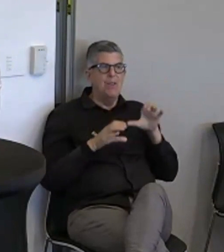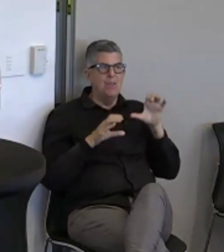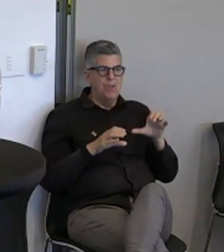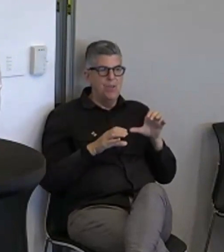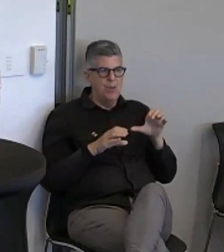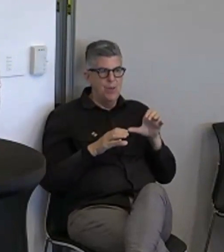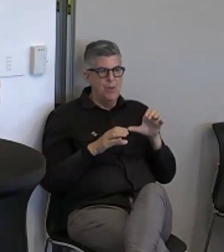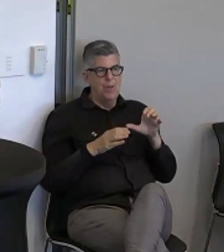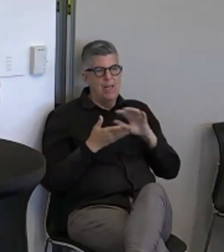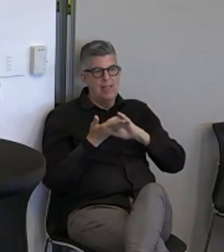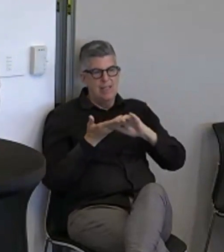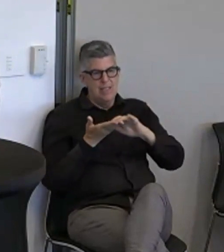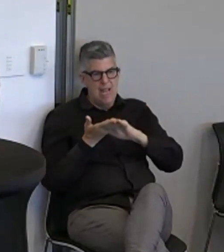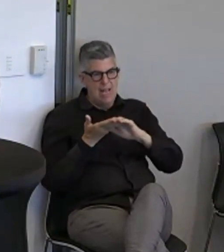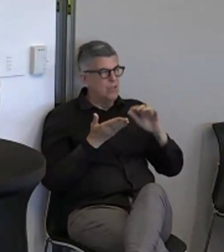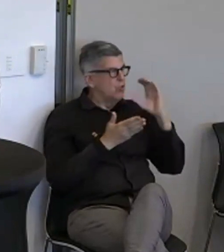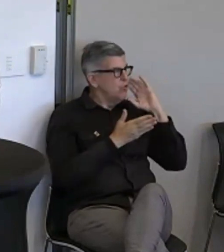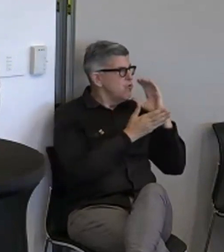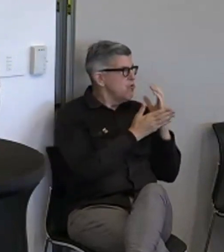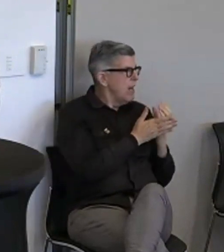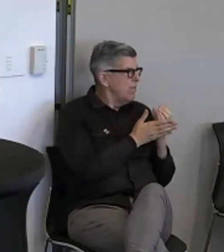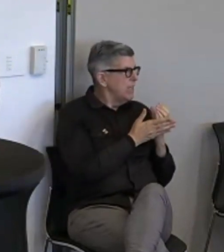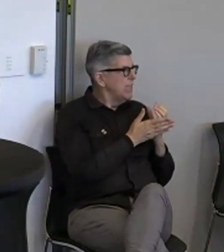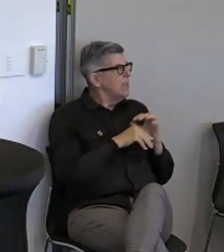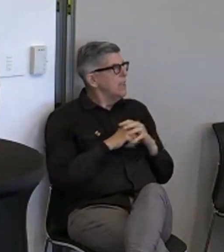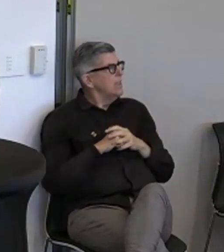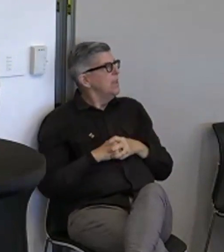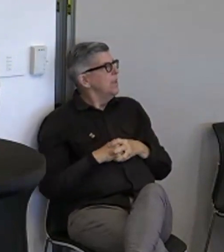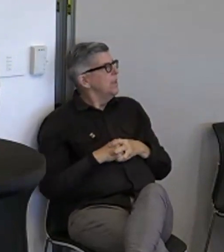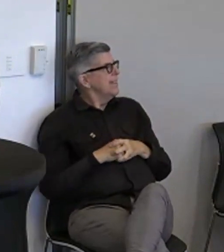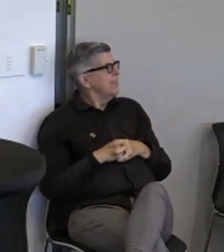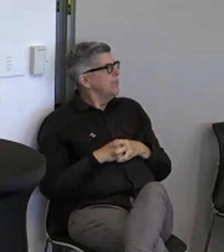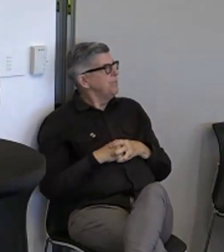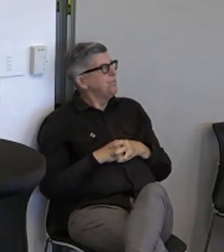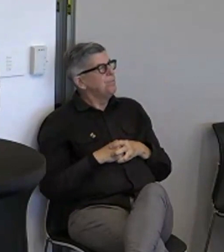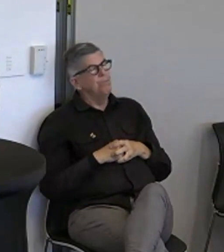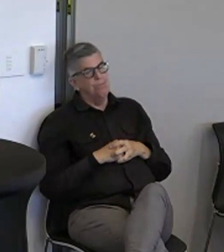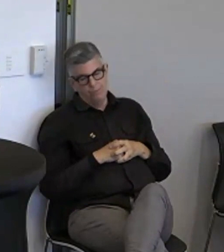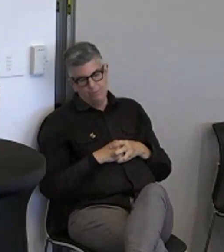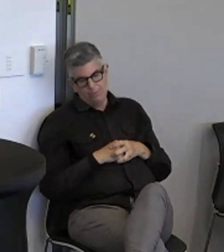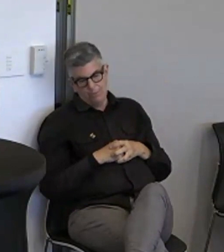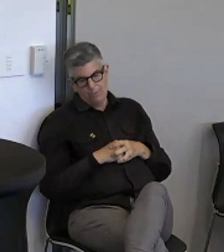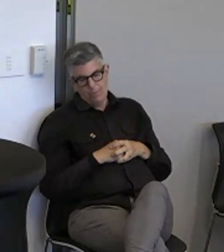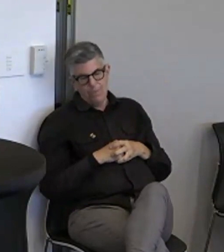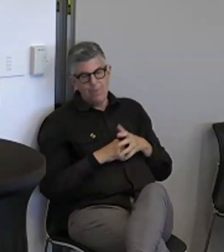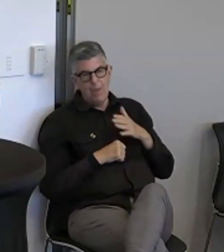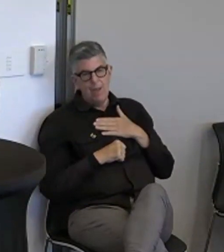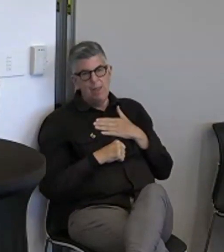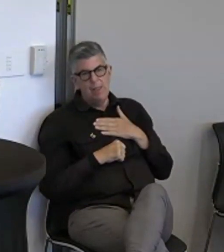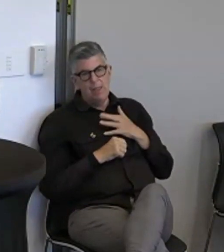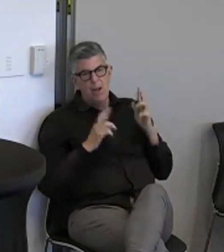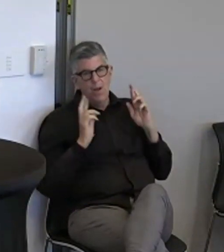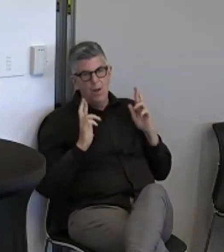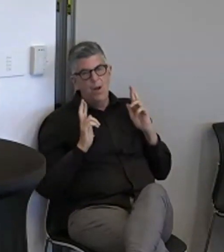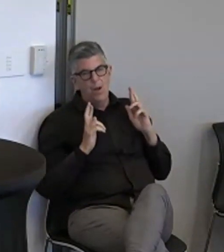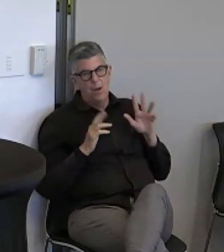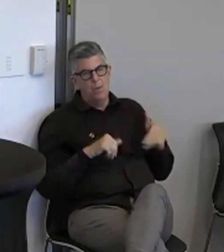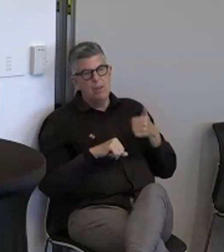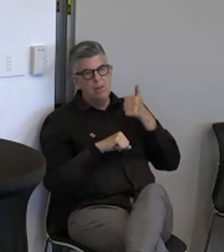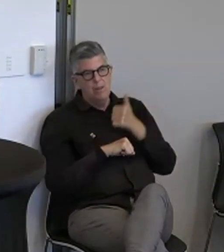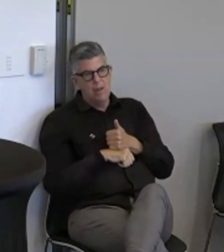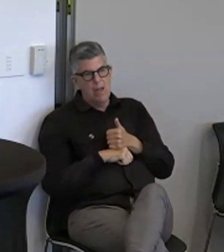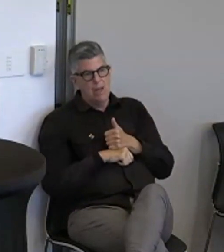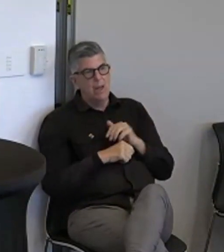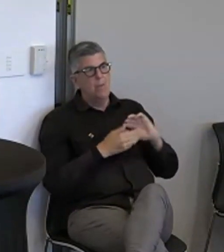my hope that that by building a large and more formalized community of practice